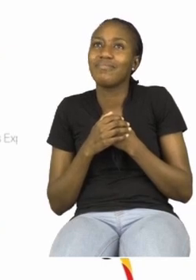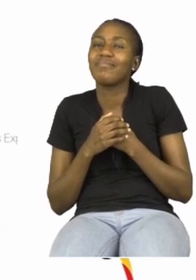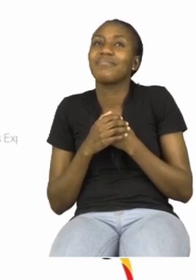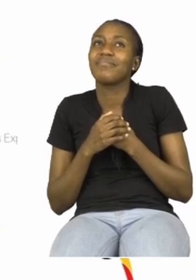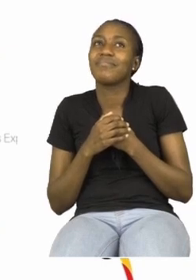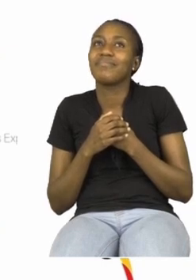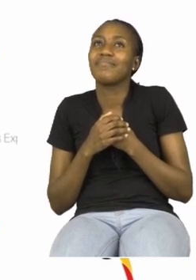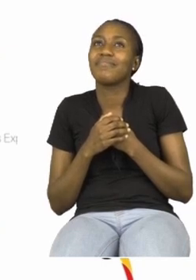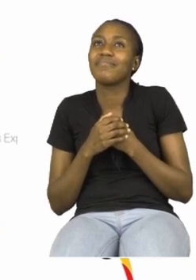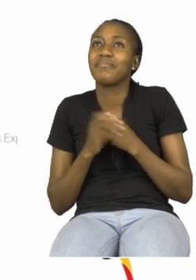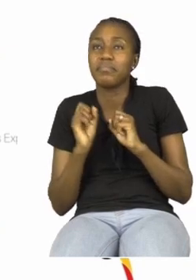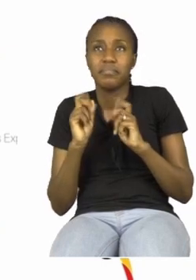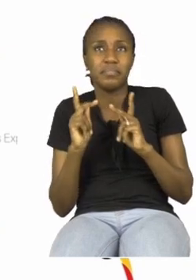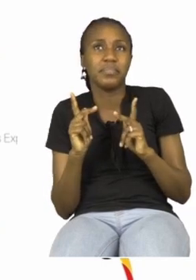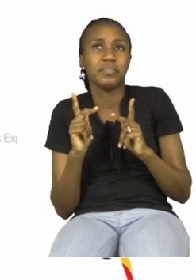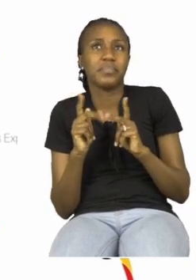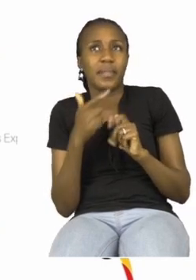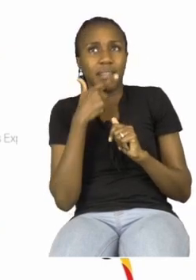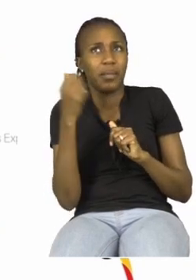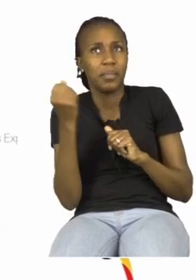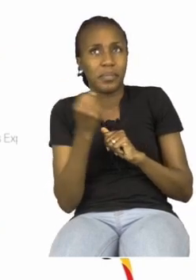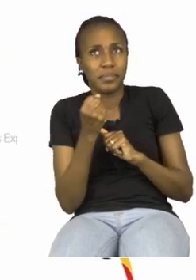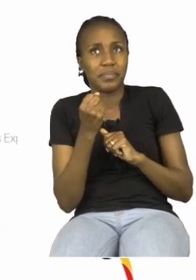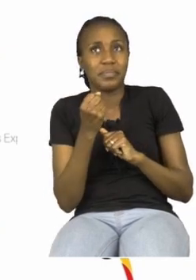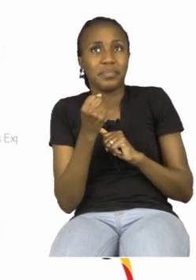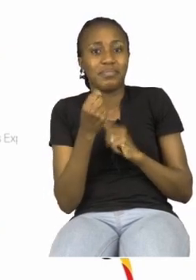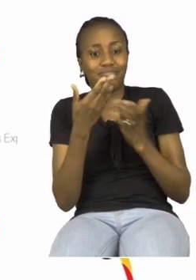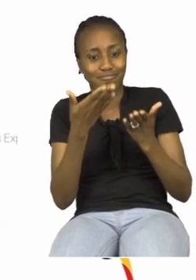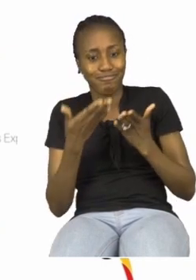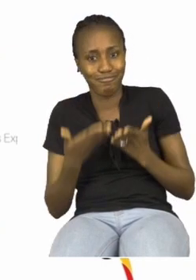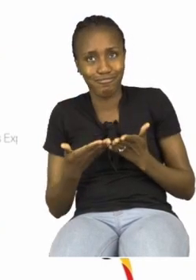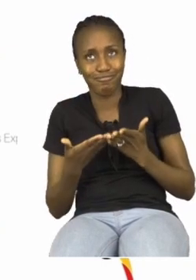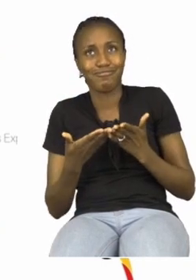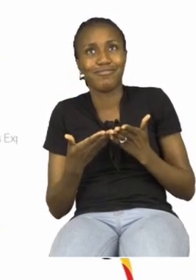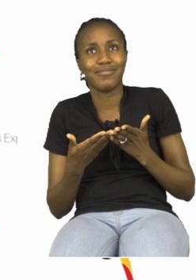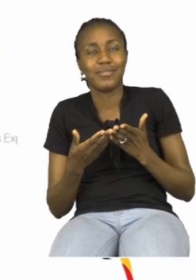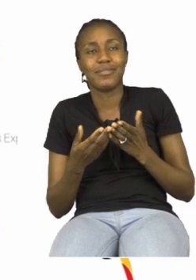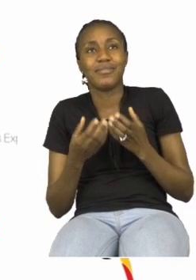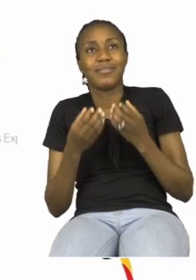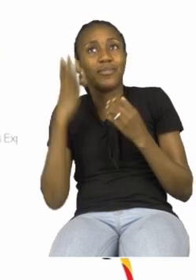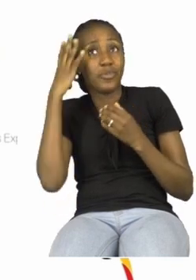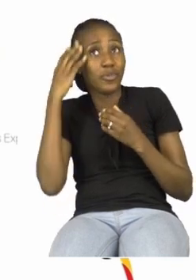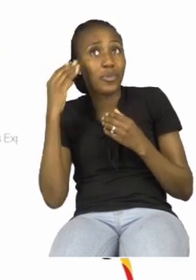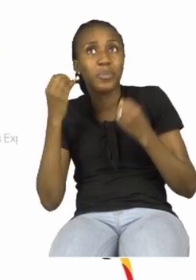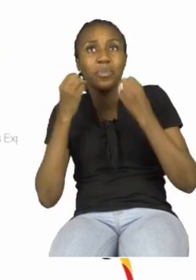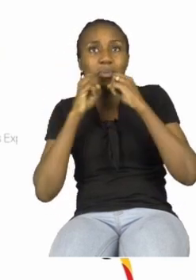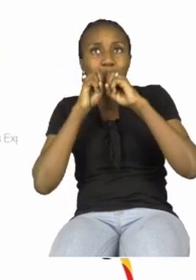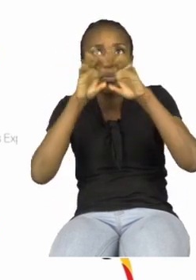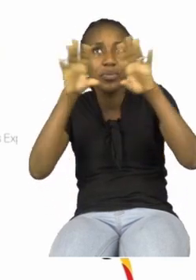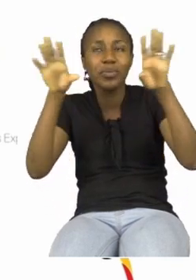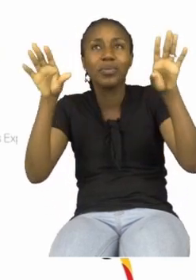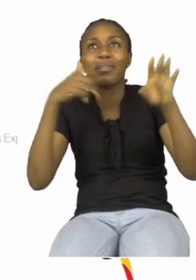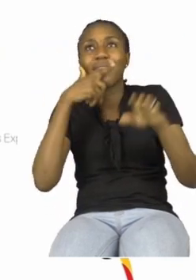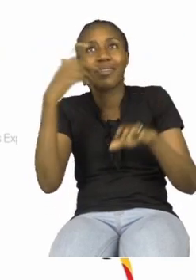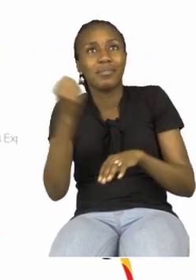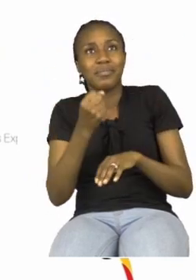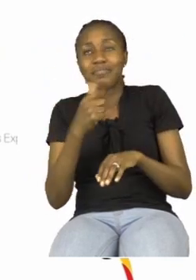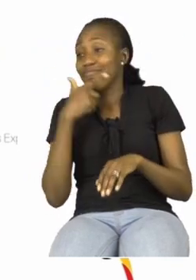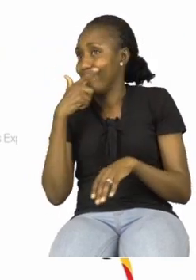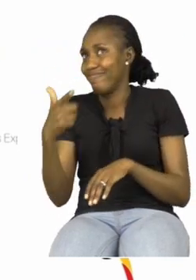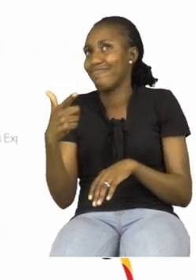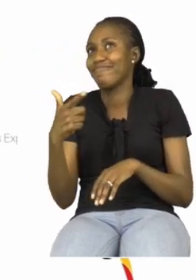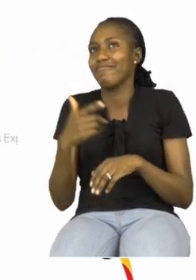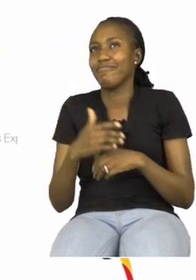be honest. All right. Thank you so much to Alex for coming through to the show and just sharing that information with us. Thank you so much, Alex. Thank you.